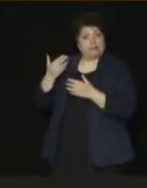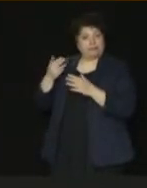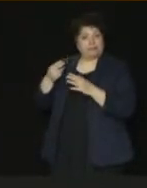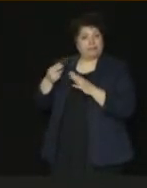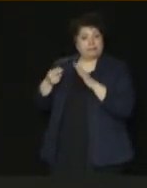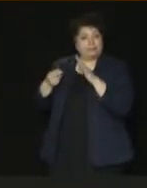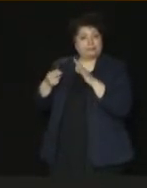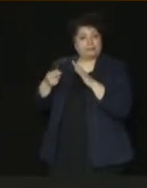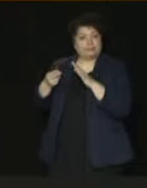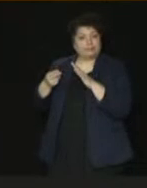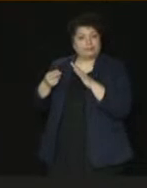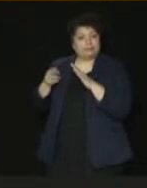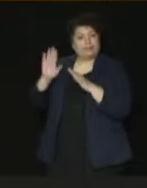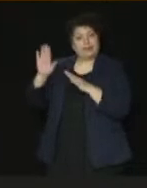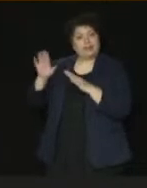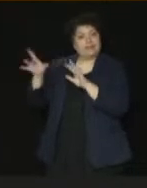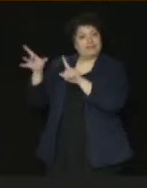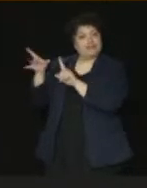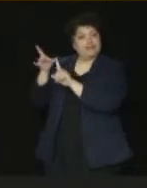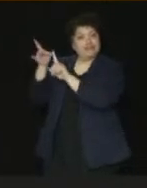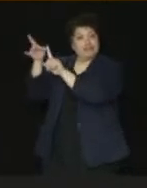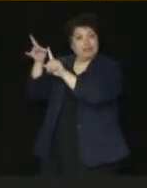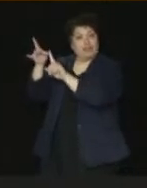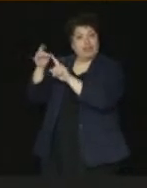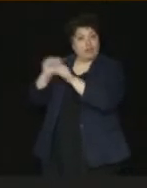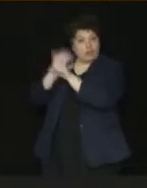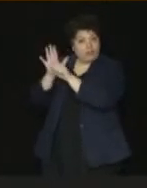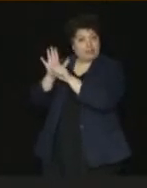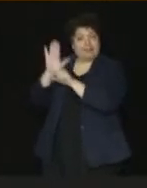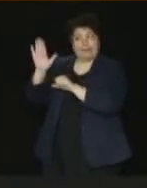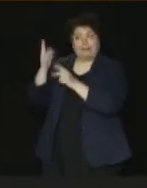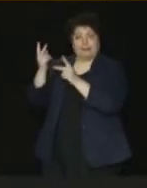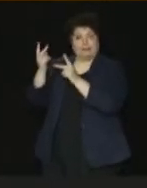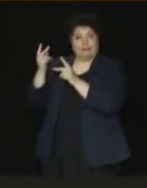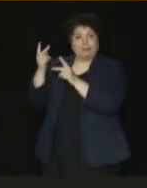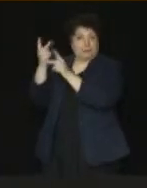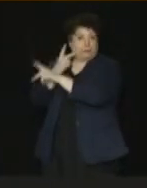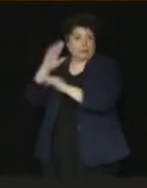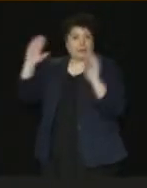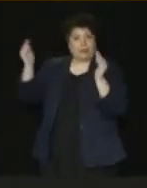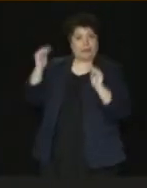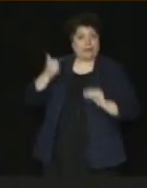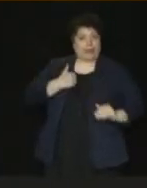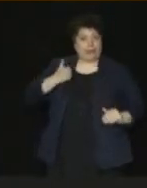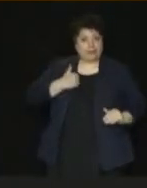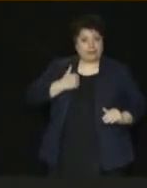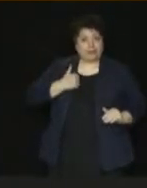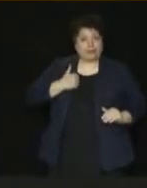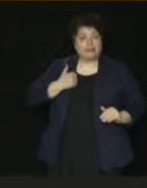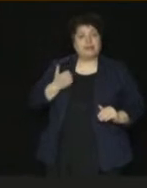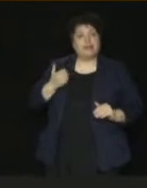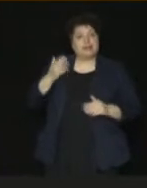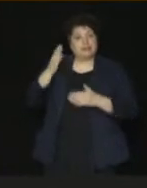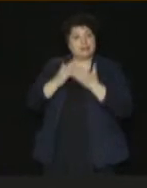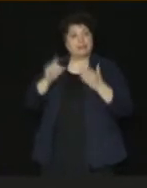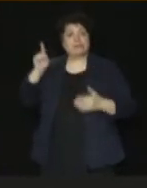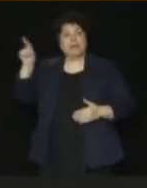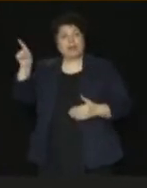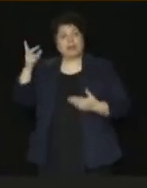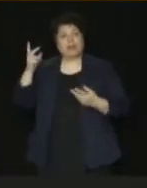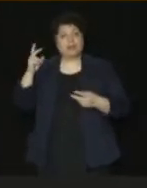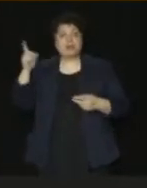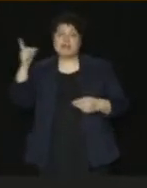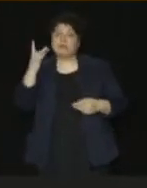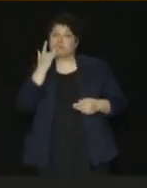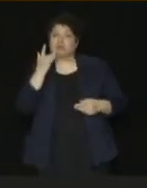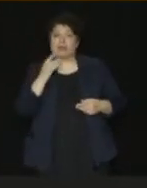of infection and course of the disease than we are facing here in Canada. So there's some things that they might like to be more